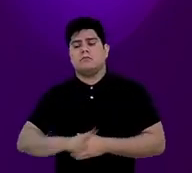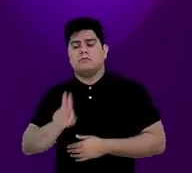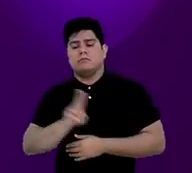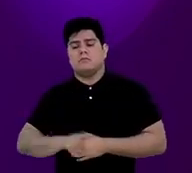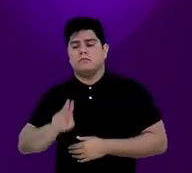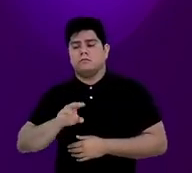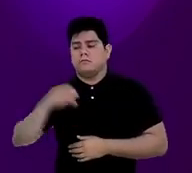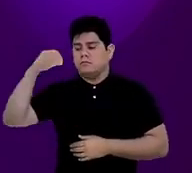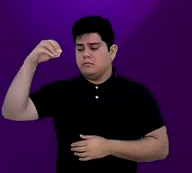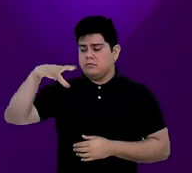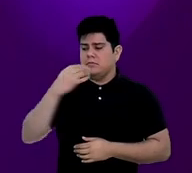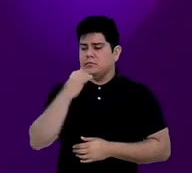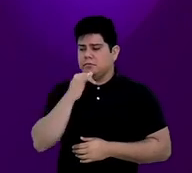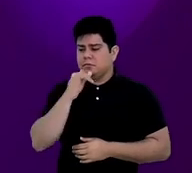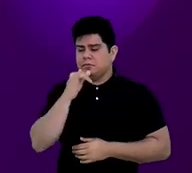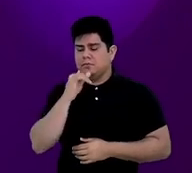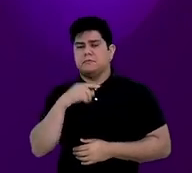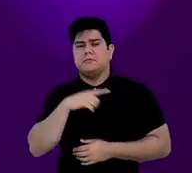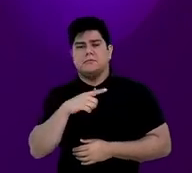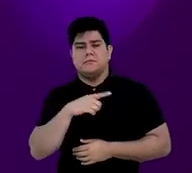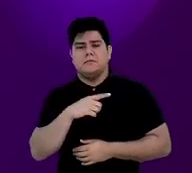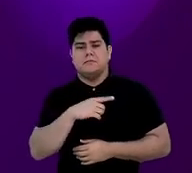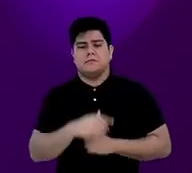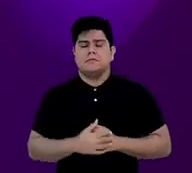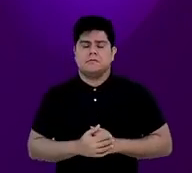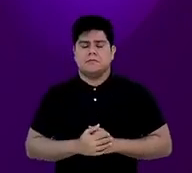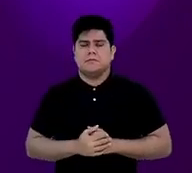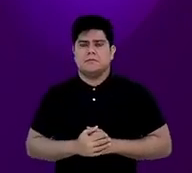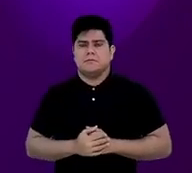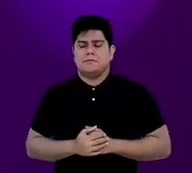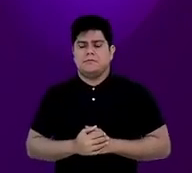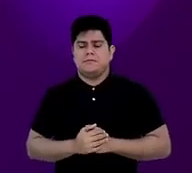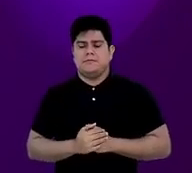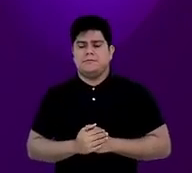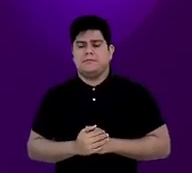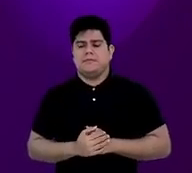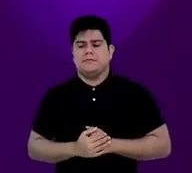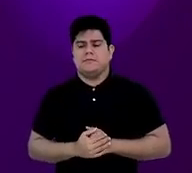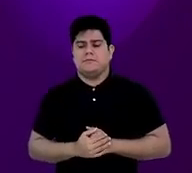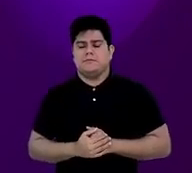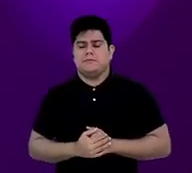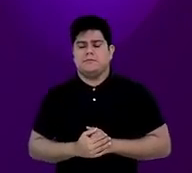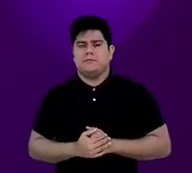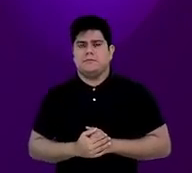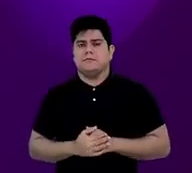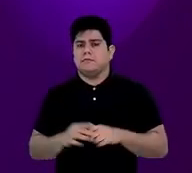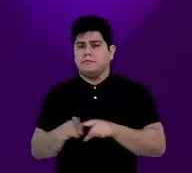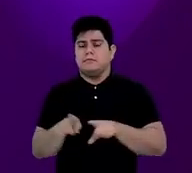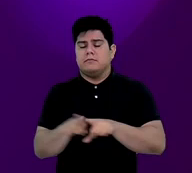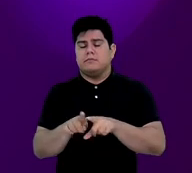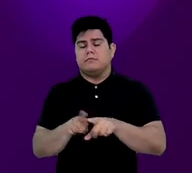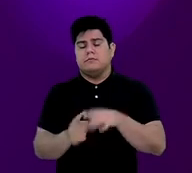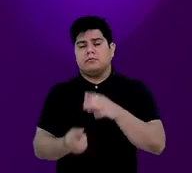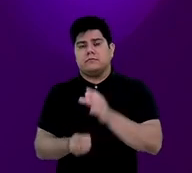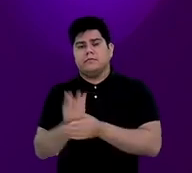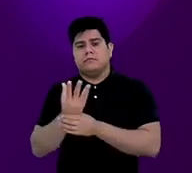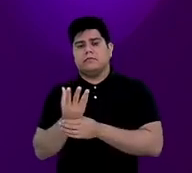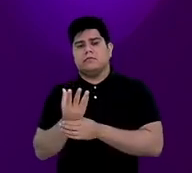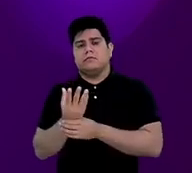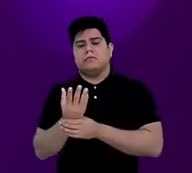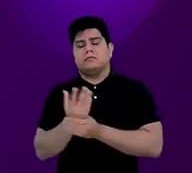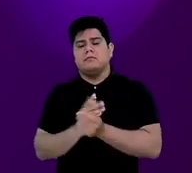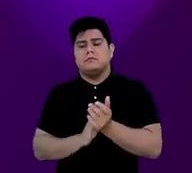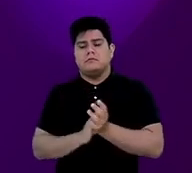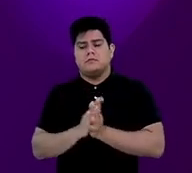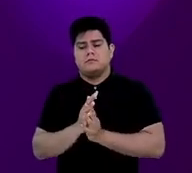guy that introduced Kellogg's cornflakes, was a big mover. He had all these electric light baths and treated